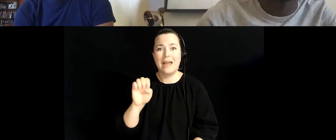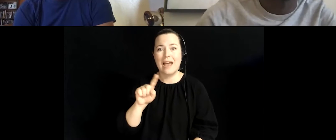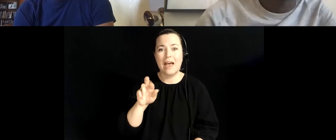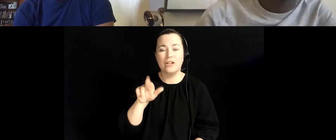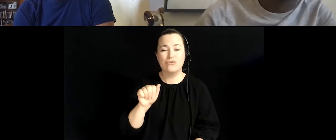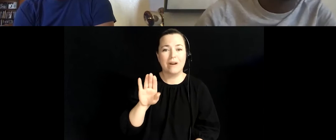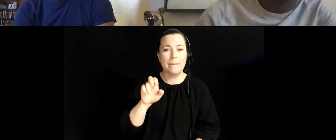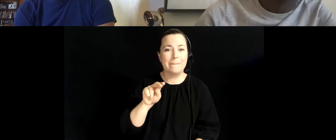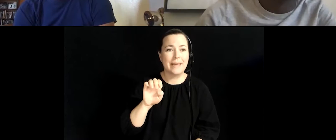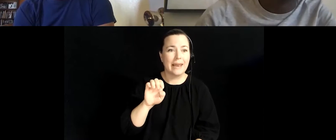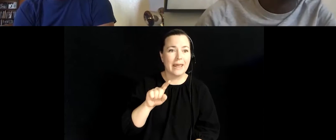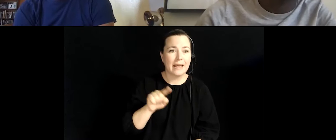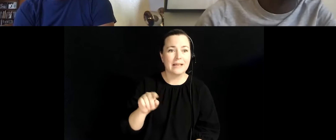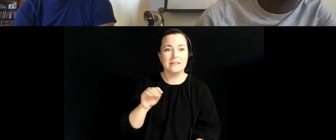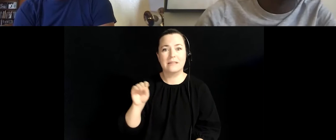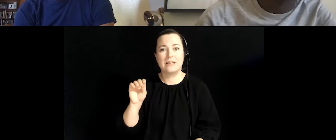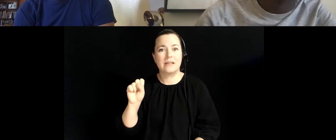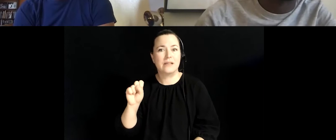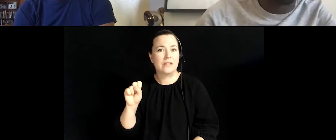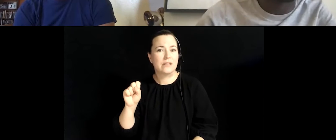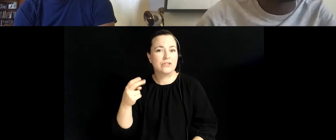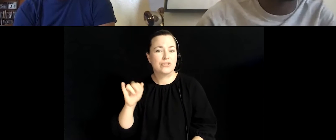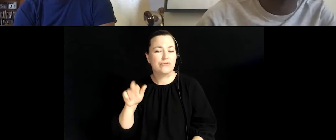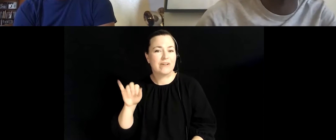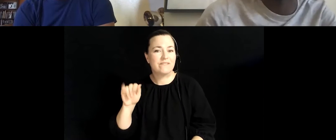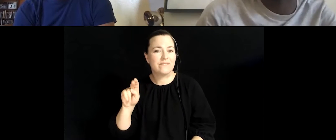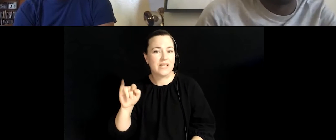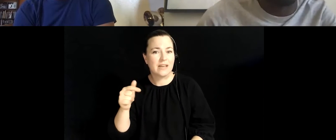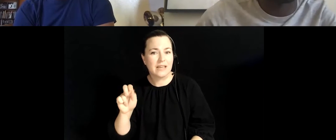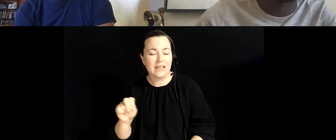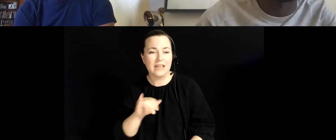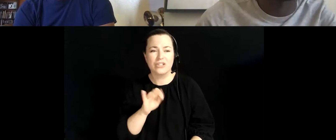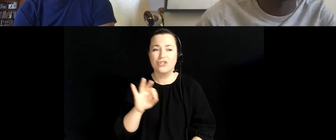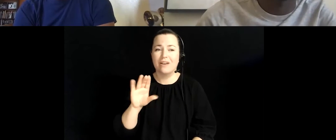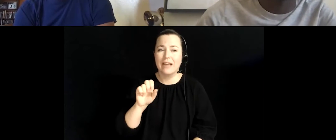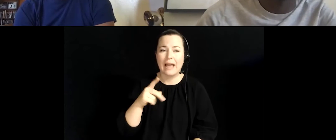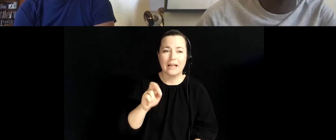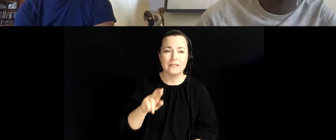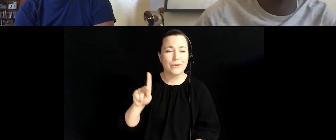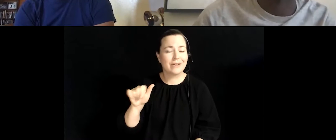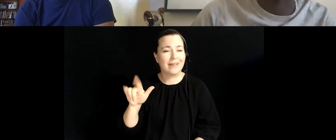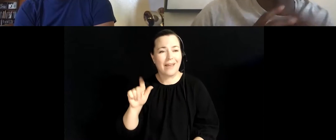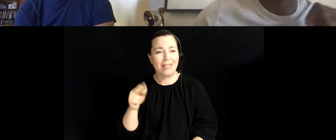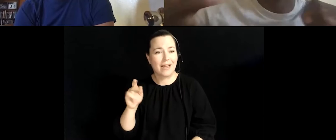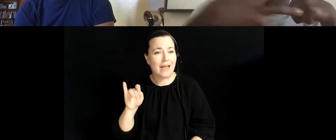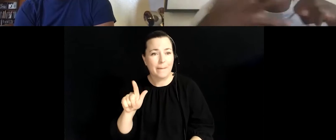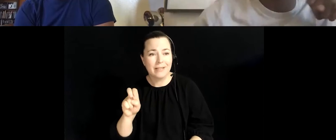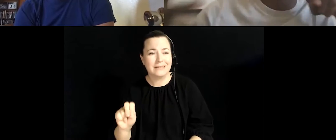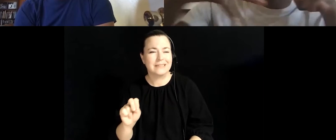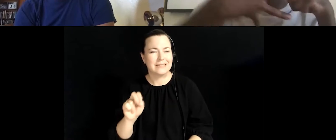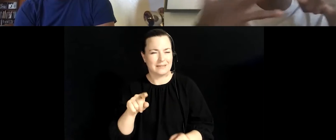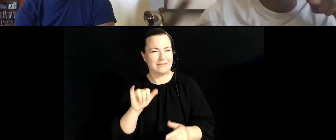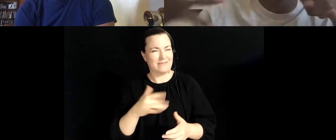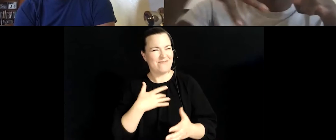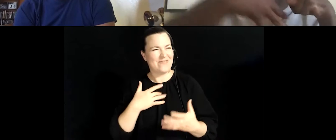Finnegan, and Jeff Casper and Kayla Hamilton, where that feels like